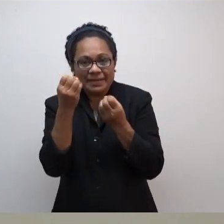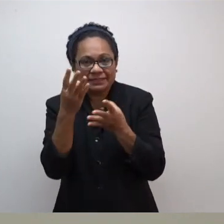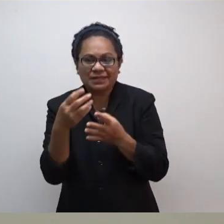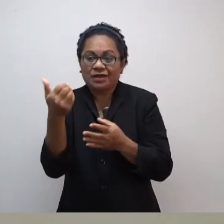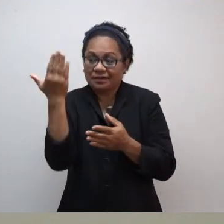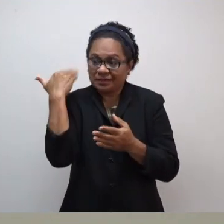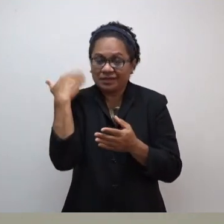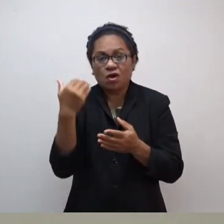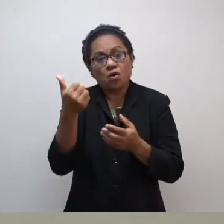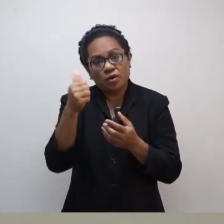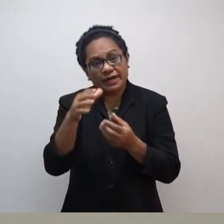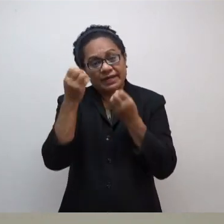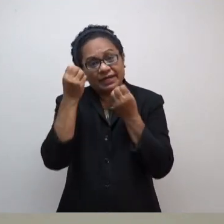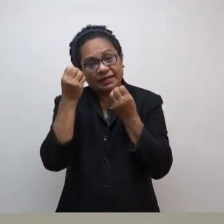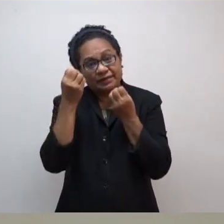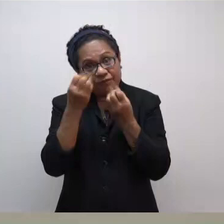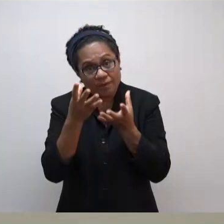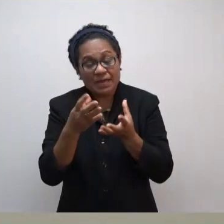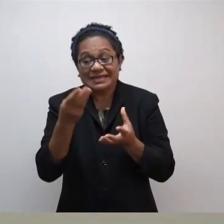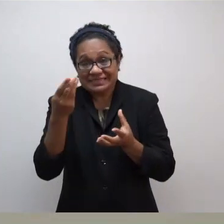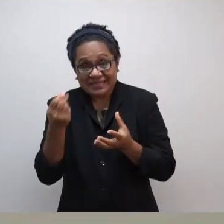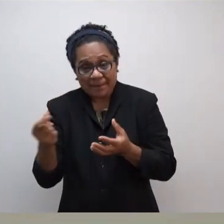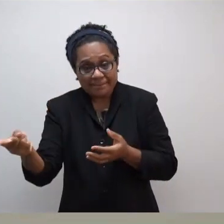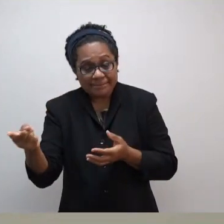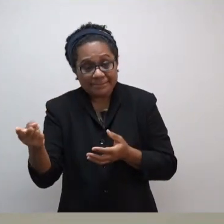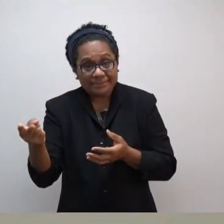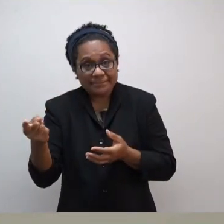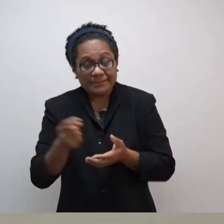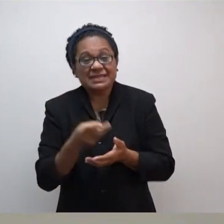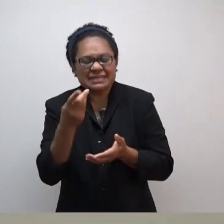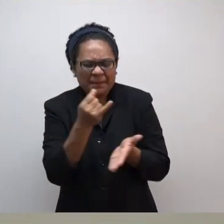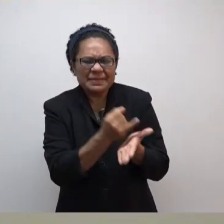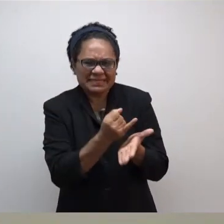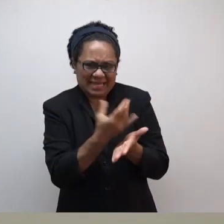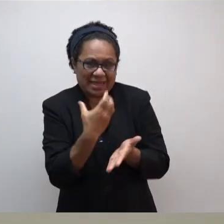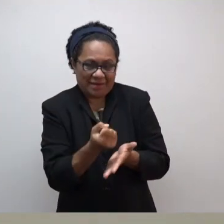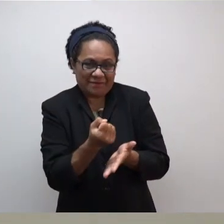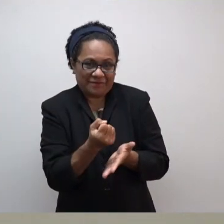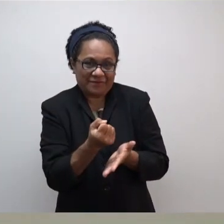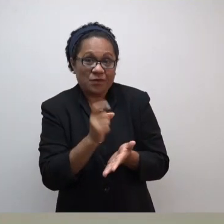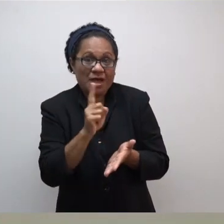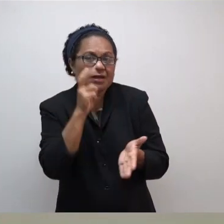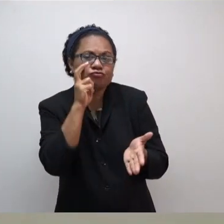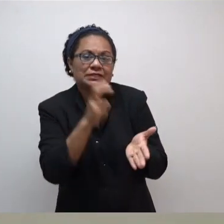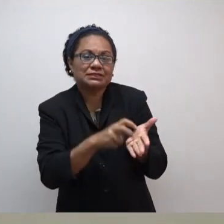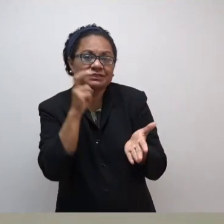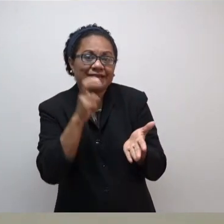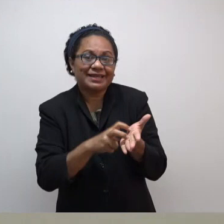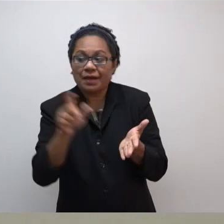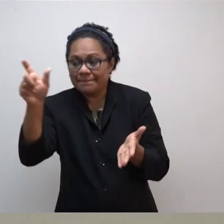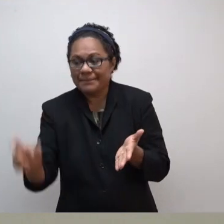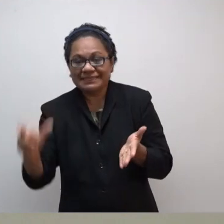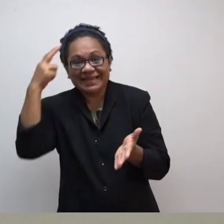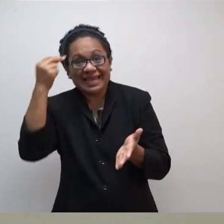previously that we have discovered some anomalies in the registration of the person when